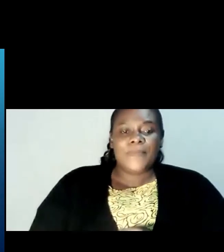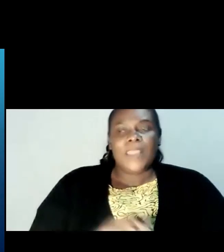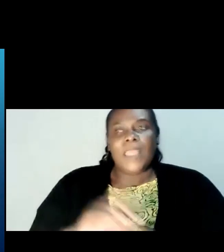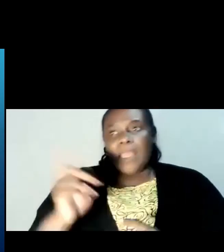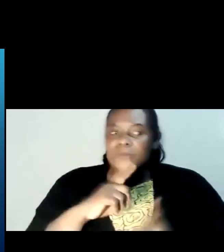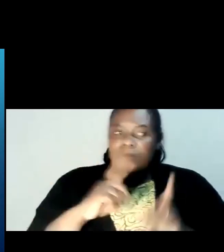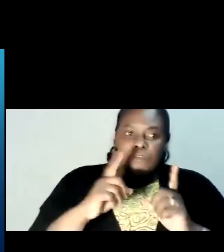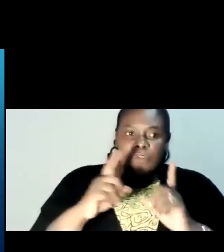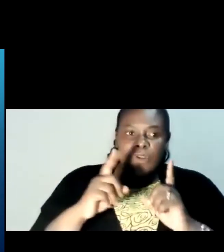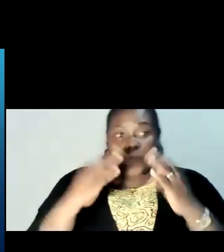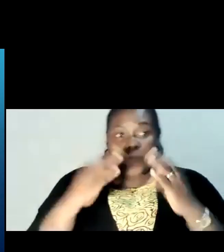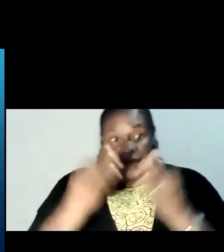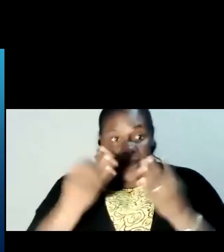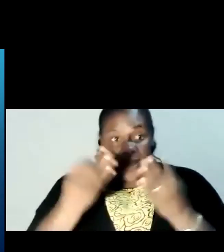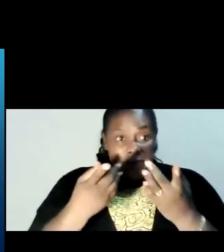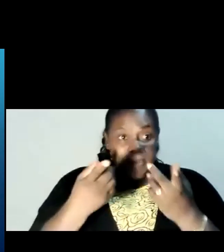screened.